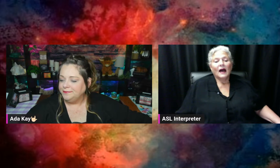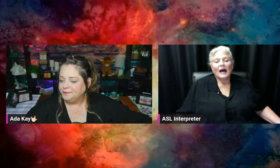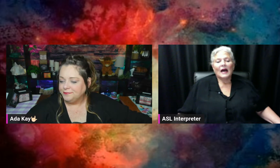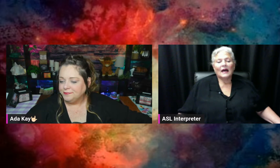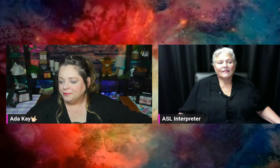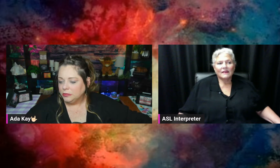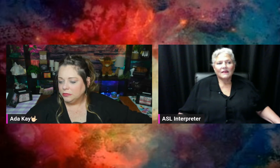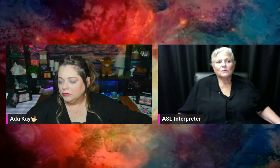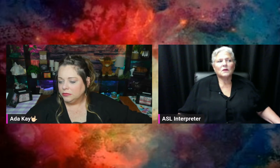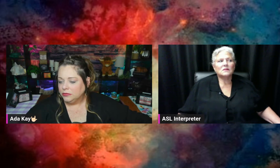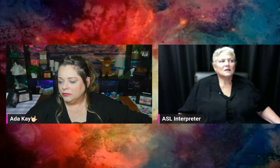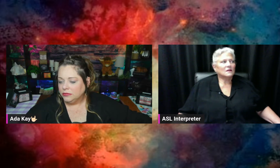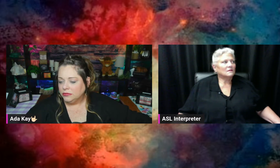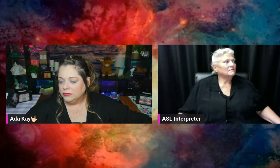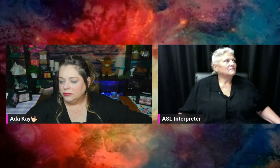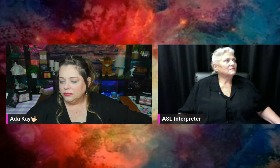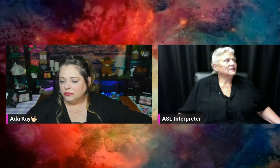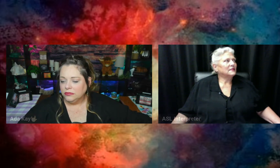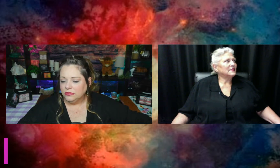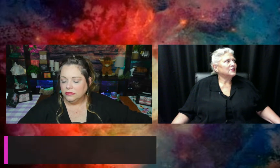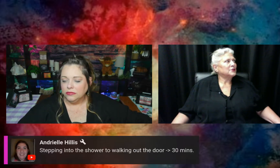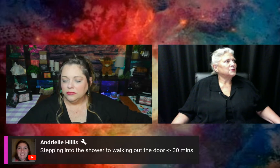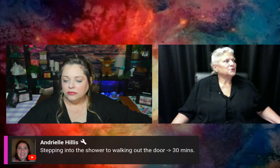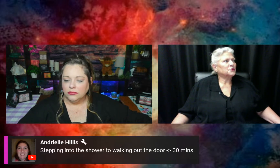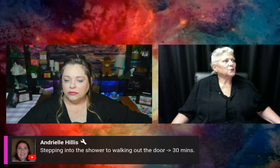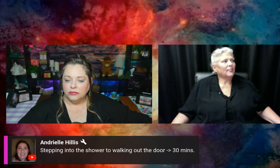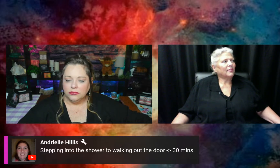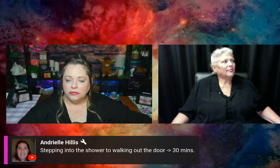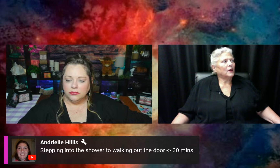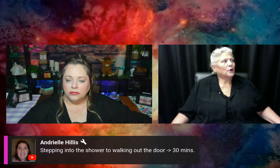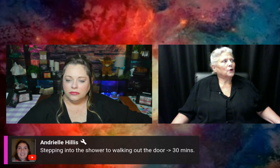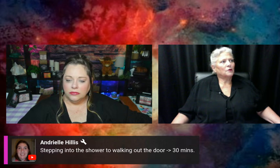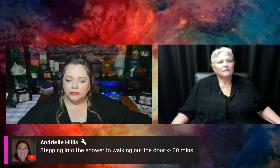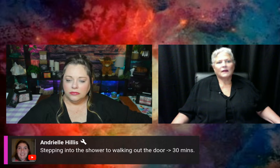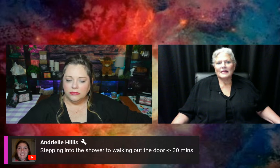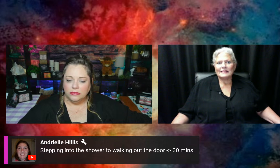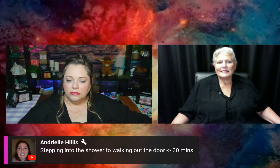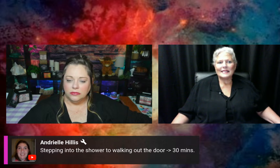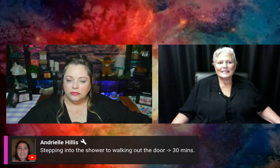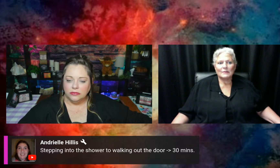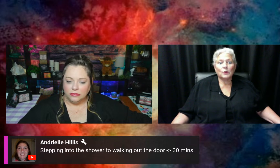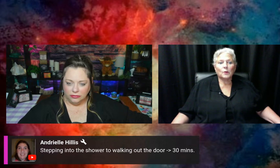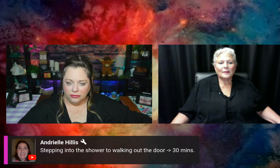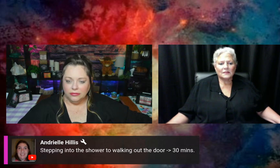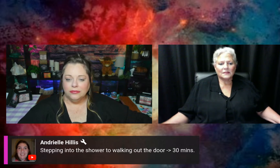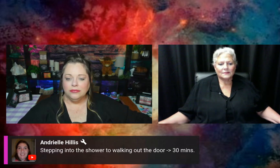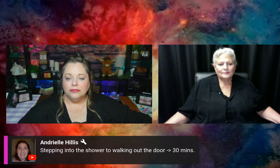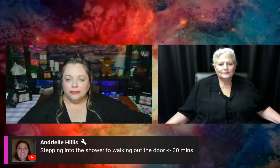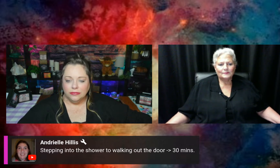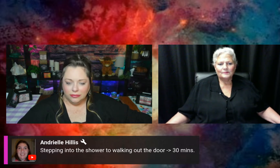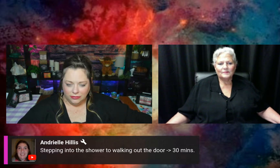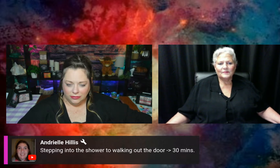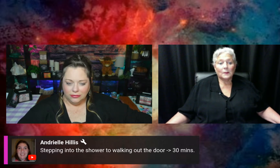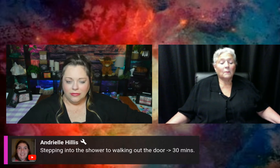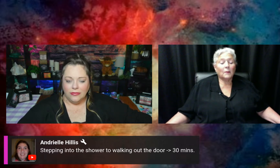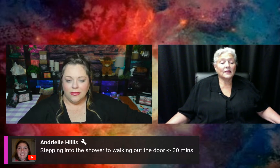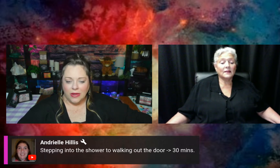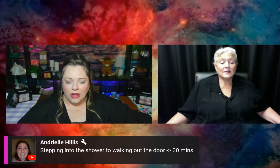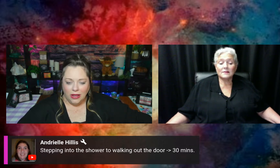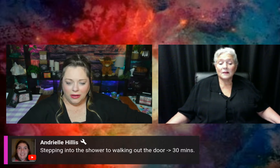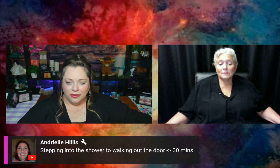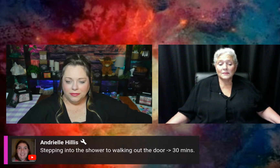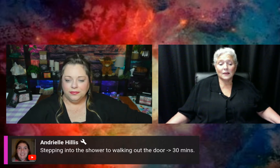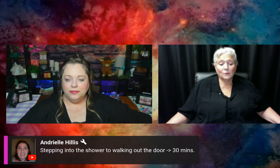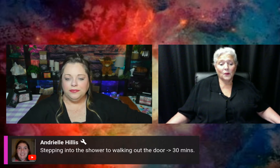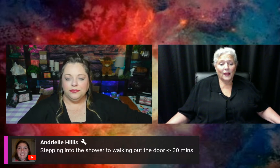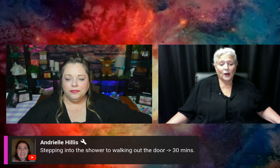down. I think it was issues with their financing department. Somebody